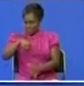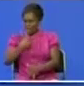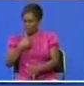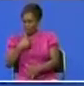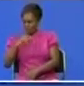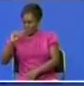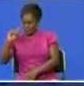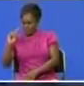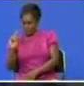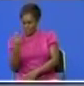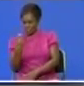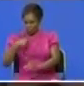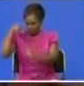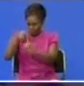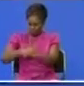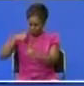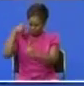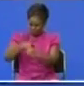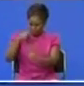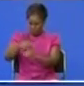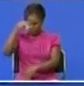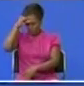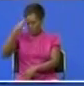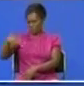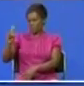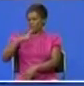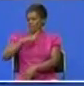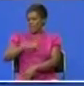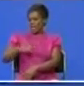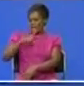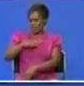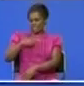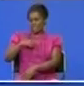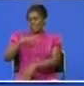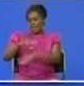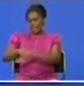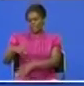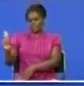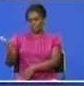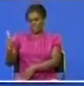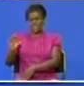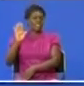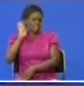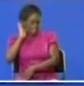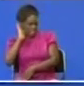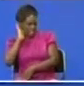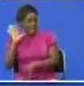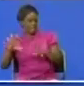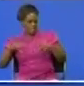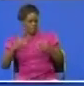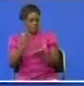one to lobby for it, get government approval. And luckily, I got a president who listens, who appreciates the sector,